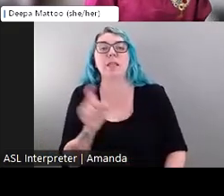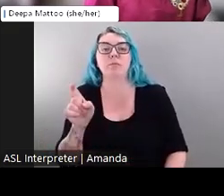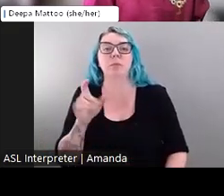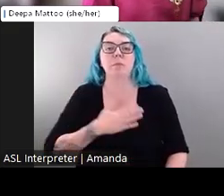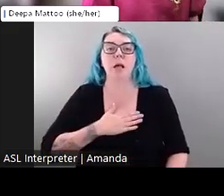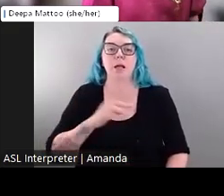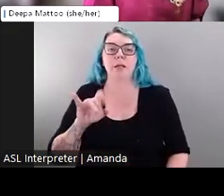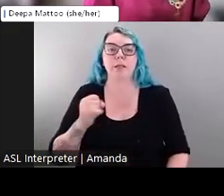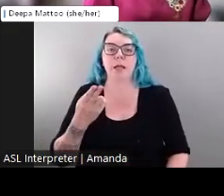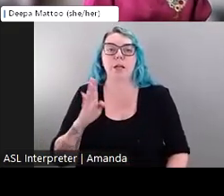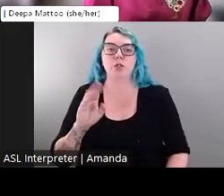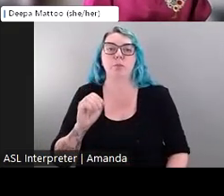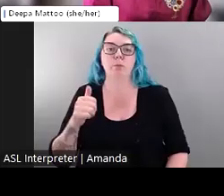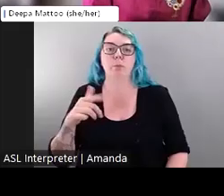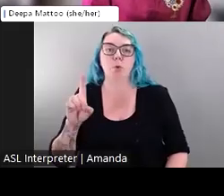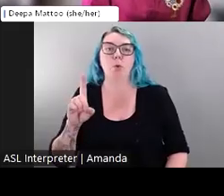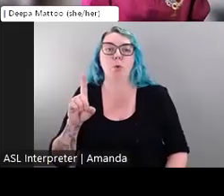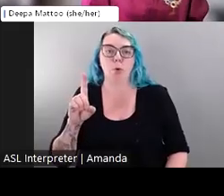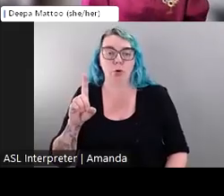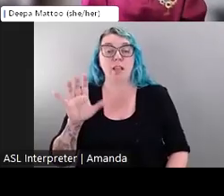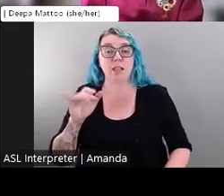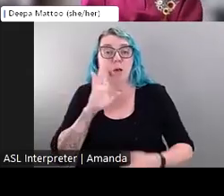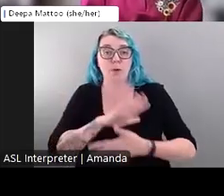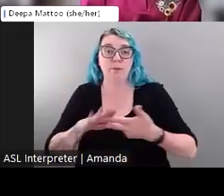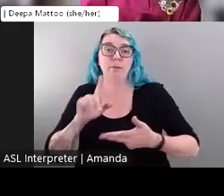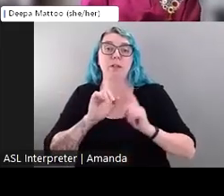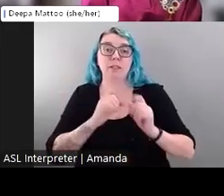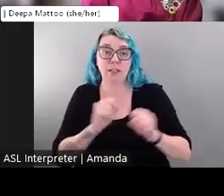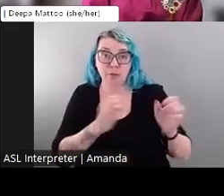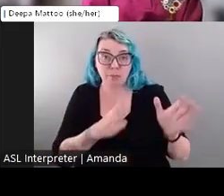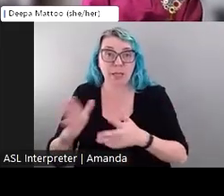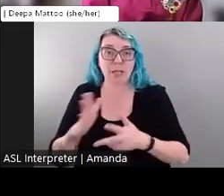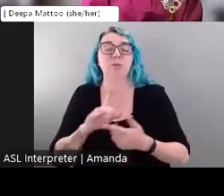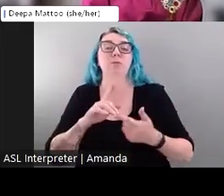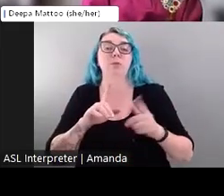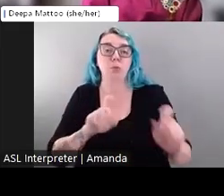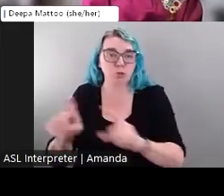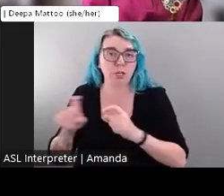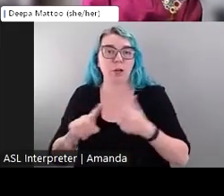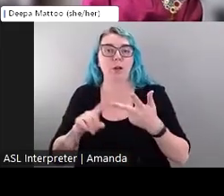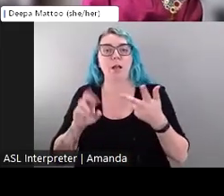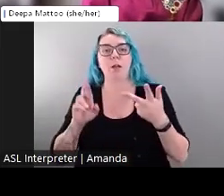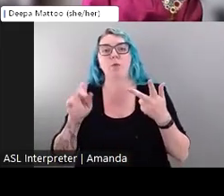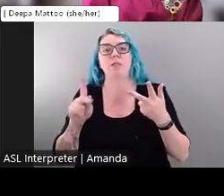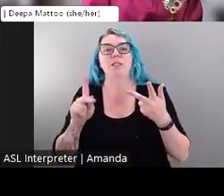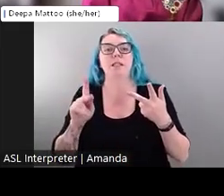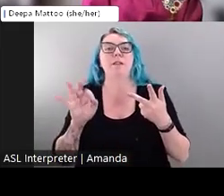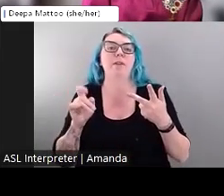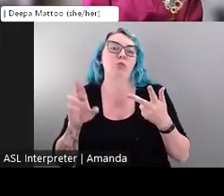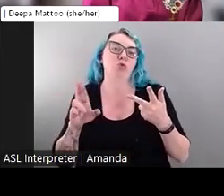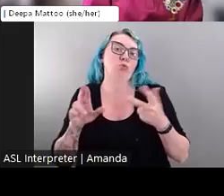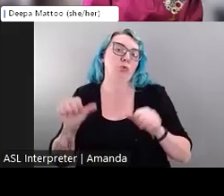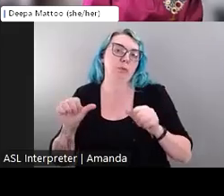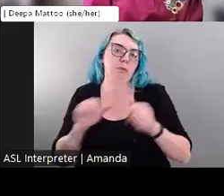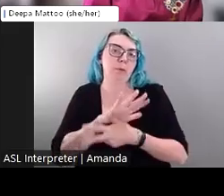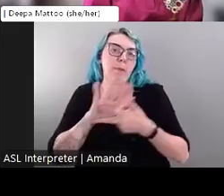the questionnaire, the risk factor report, and the safety plans. So once you've completed multiple questionnaires, they'll appear in this